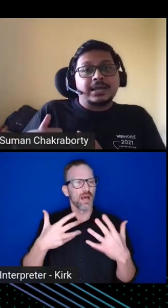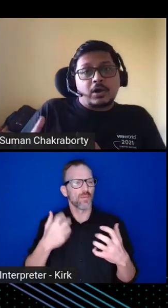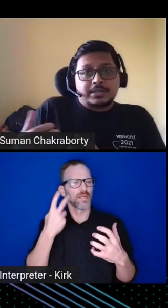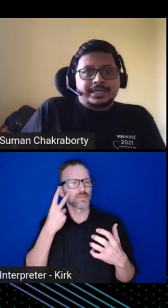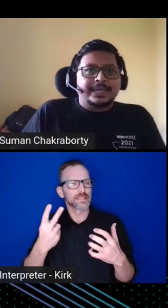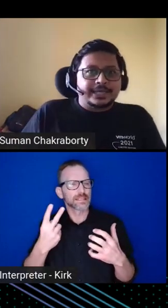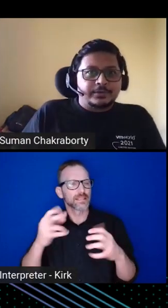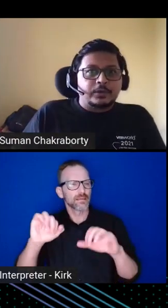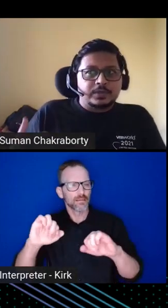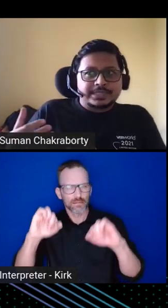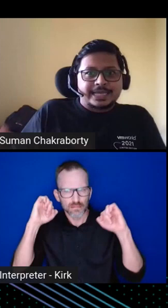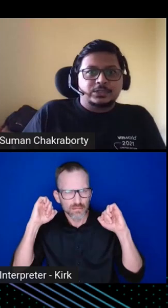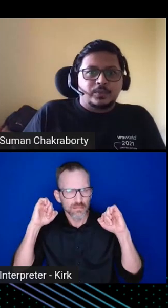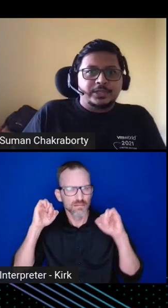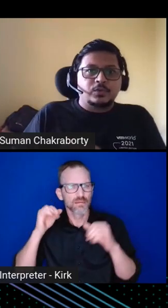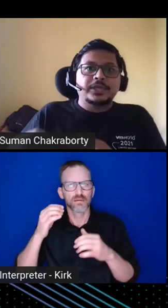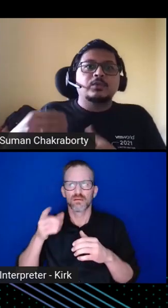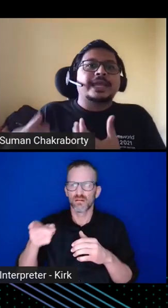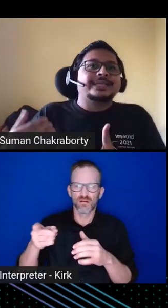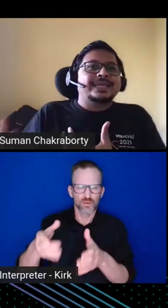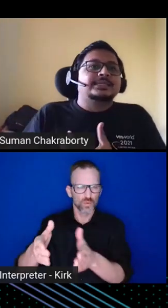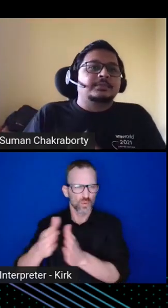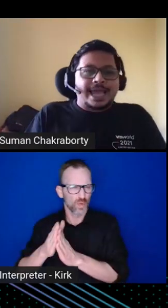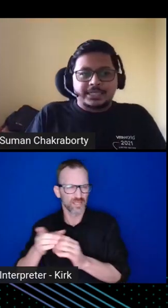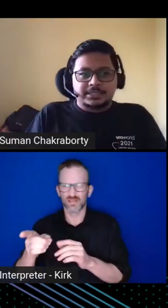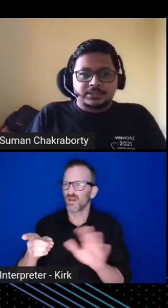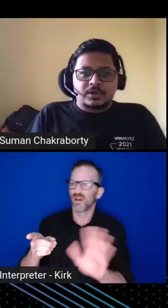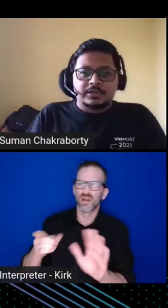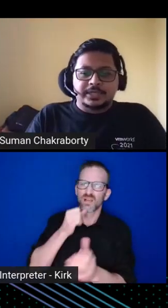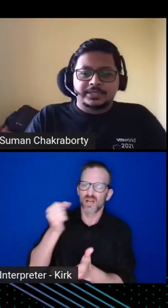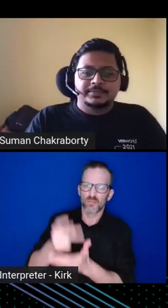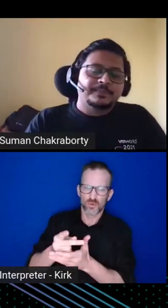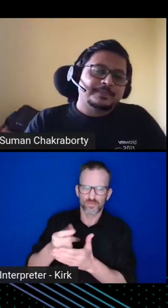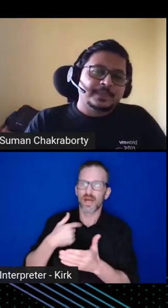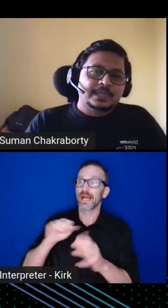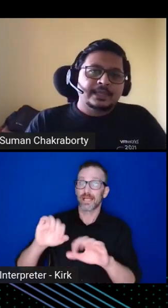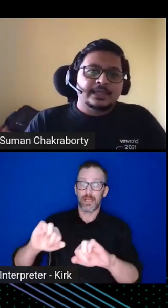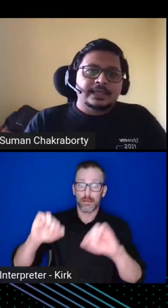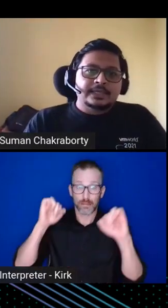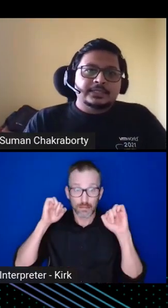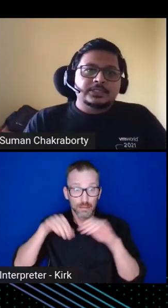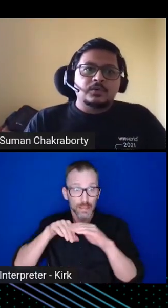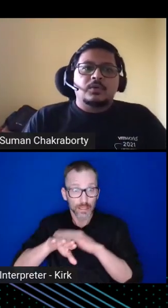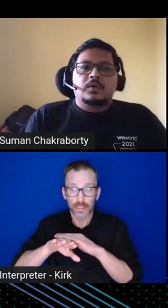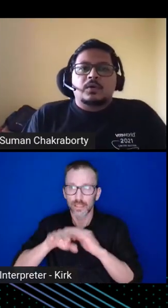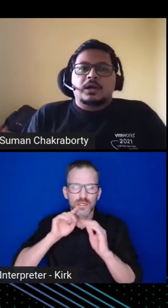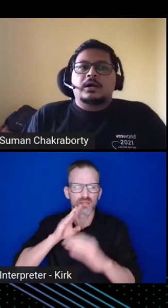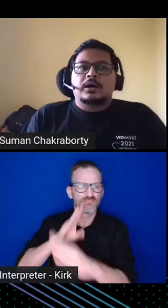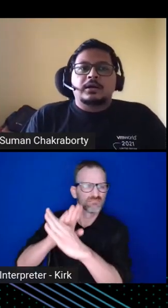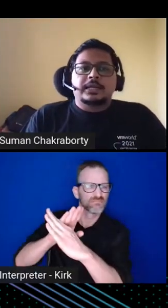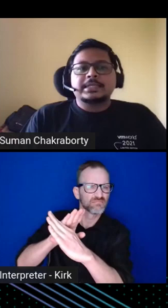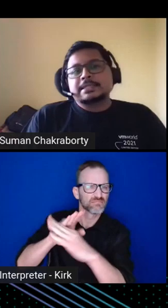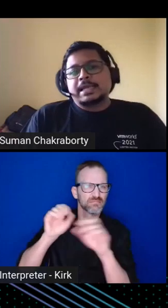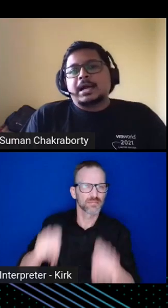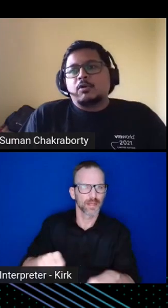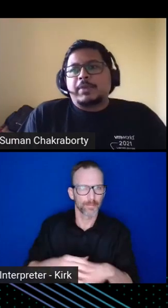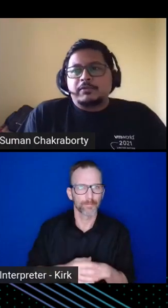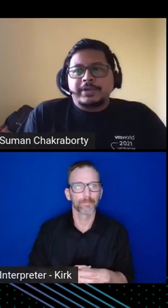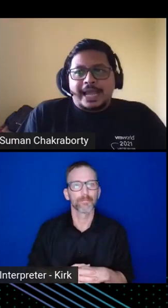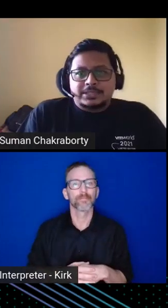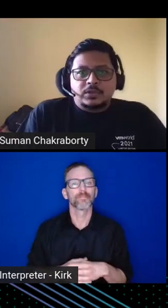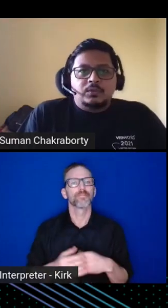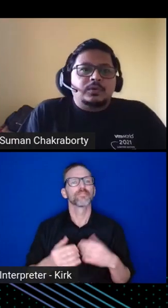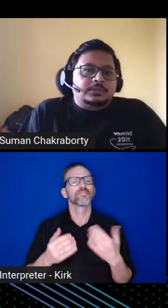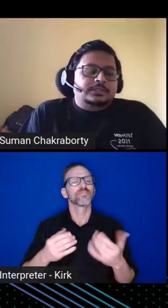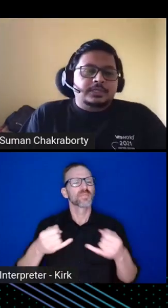some unauthenticated request has went through, you can take some actions on that. So let us see how